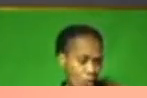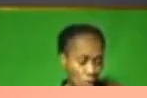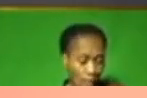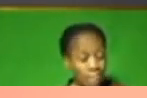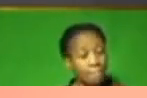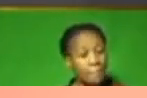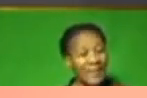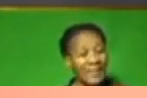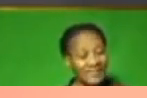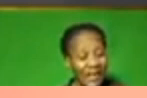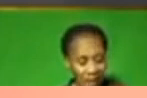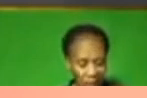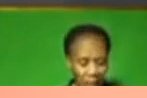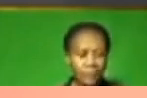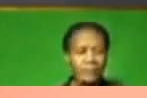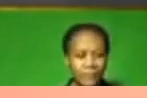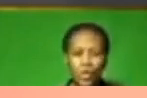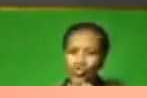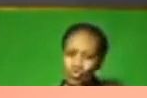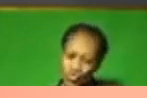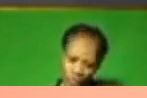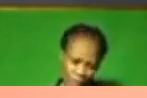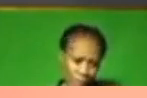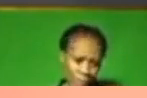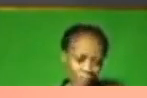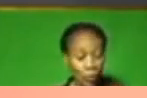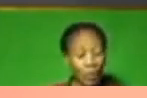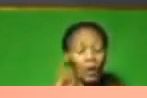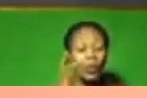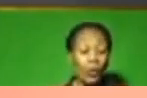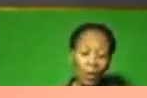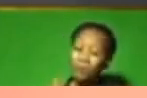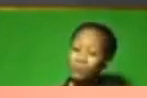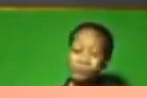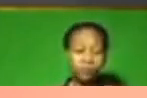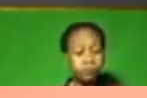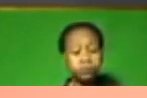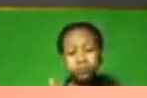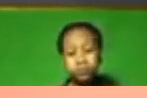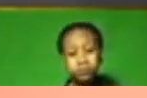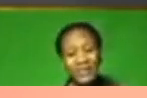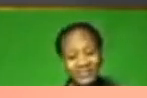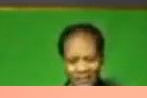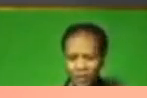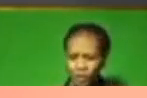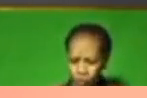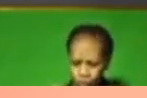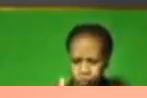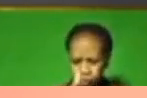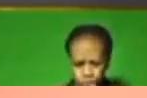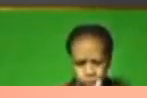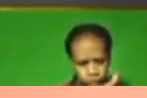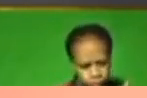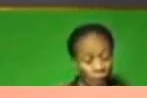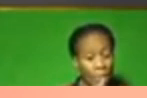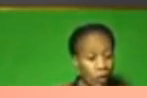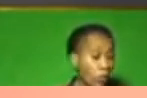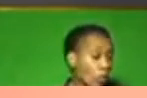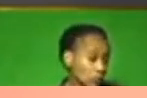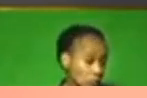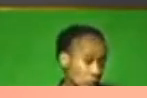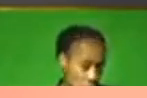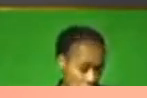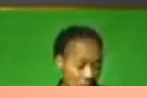better effect and use. And we will continue to mobilize the skills, the capabilities,